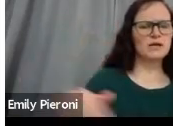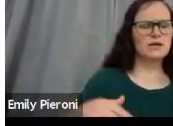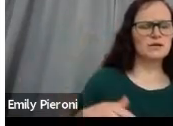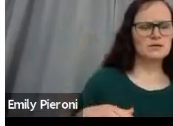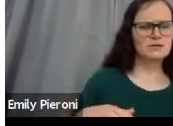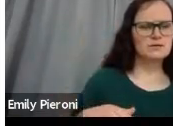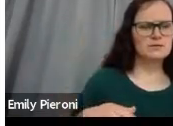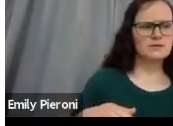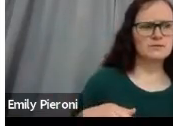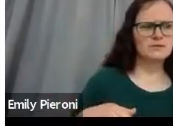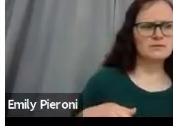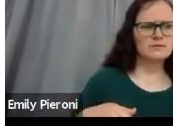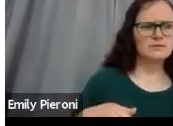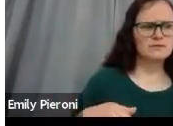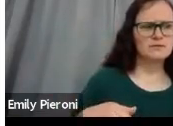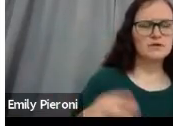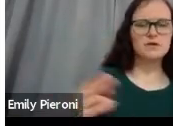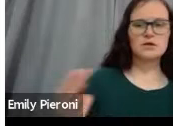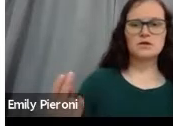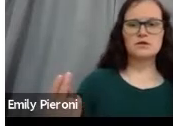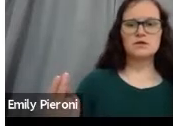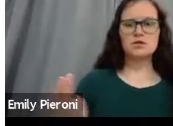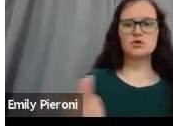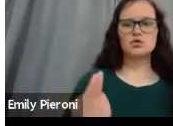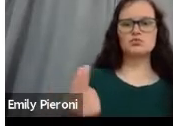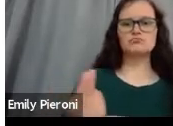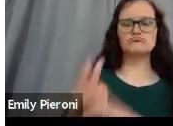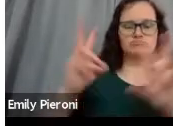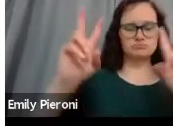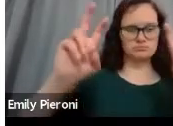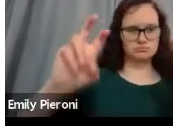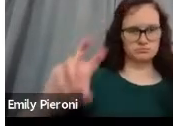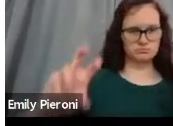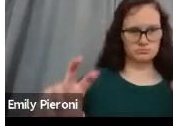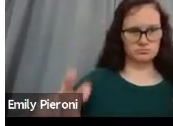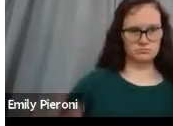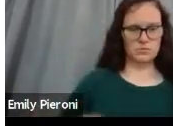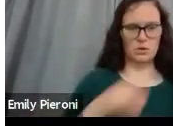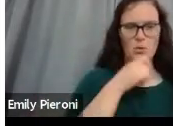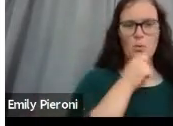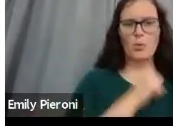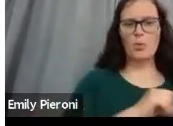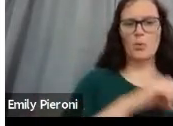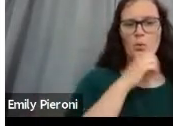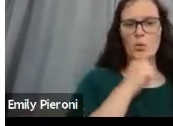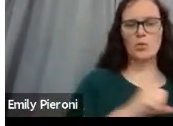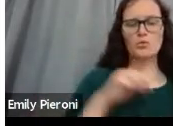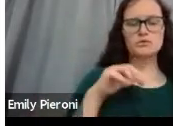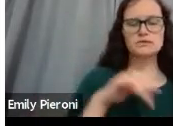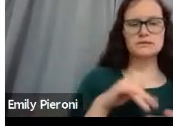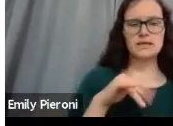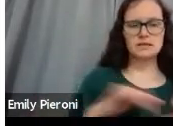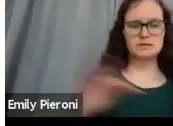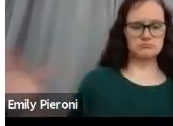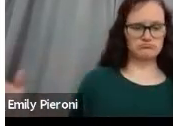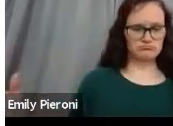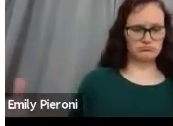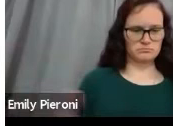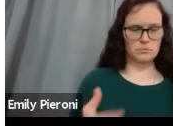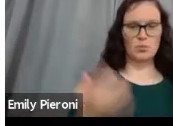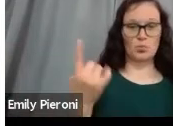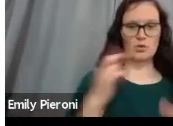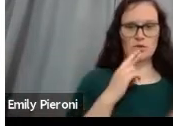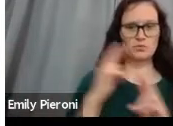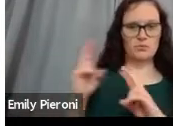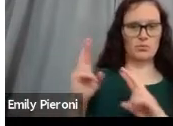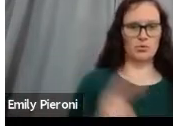some analysis of these old studies, and we're compiling them now into a single report.